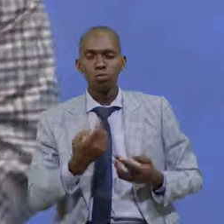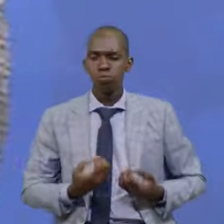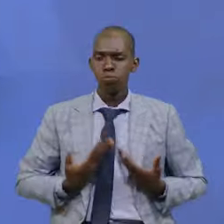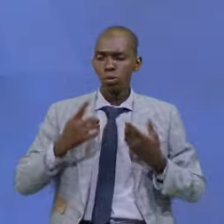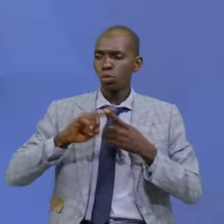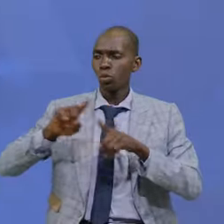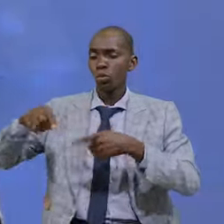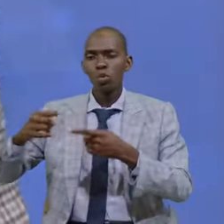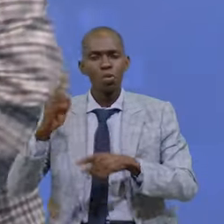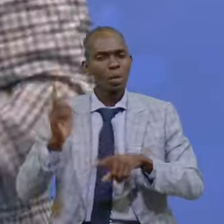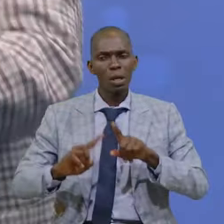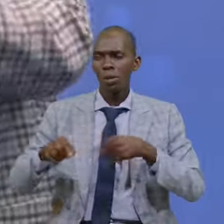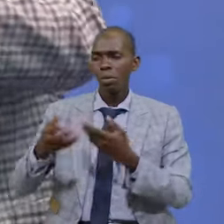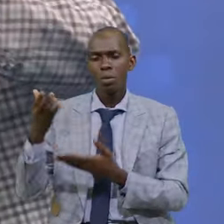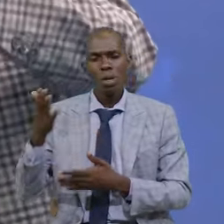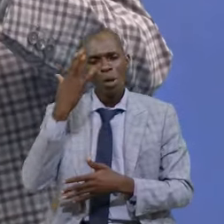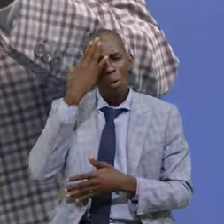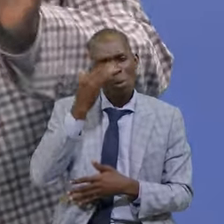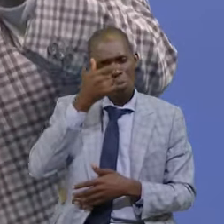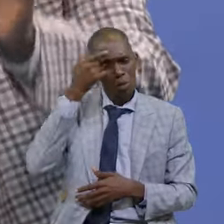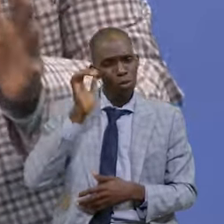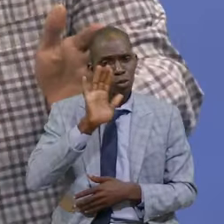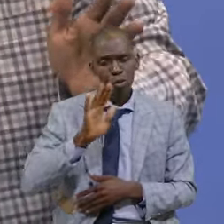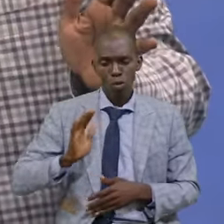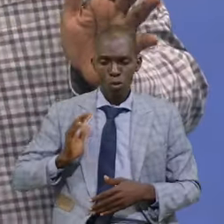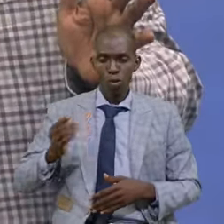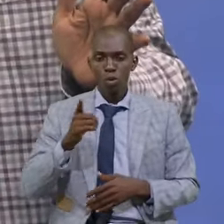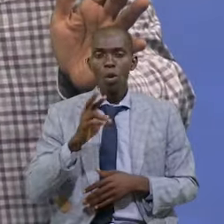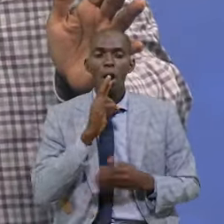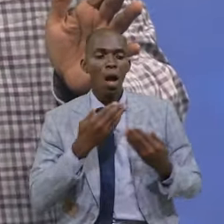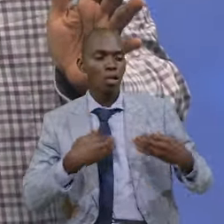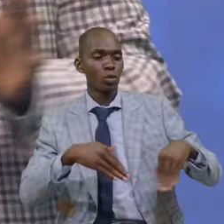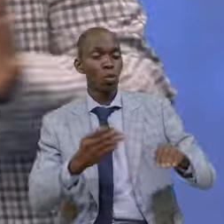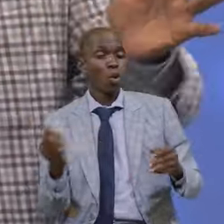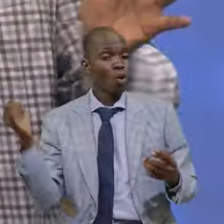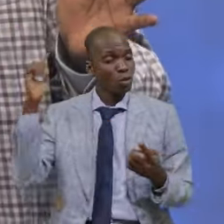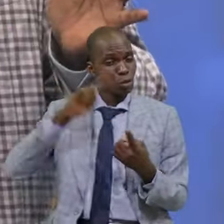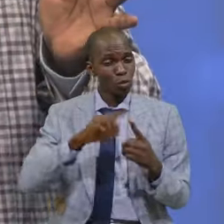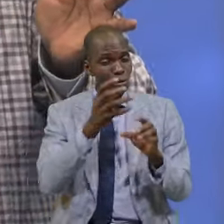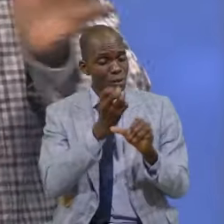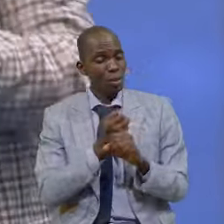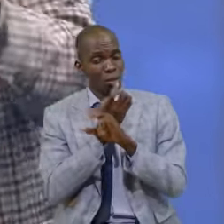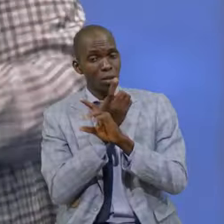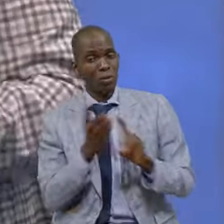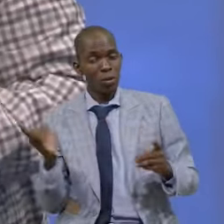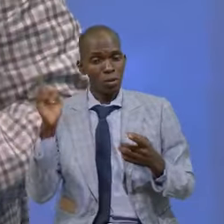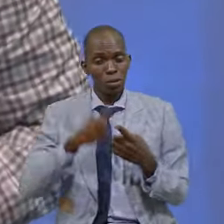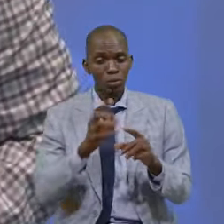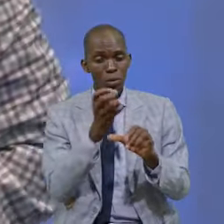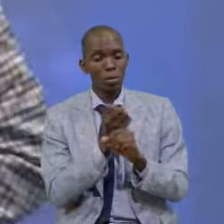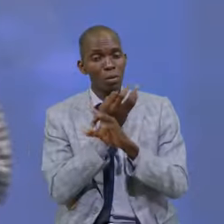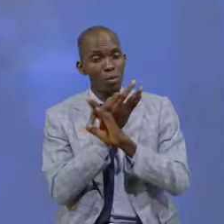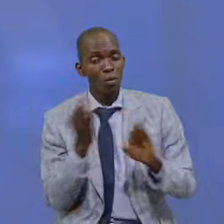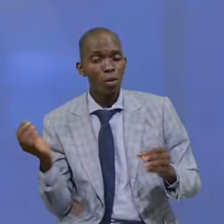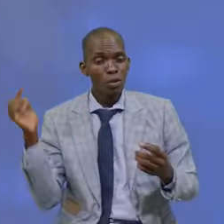can't get there because you're sold. Until the deliverance comes, until the freedom comes,